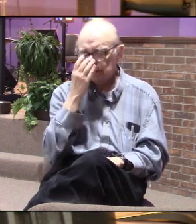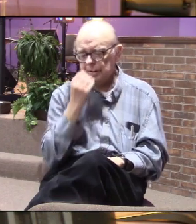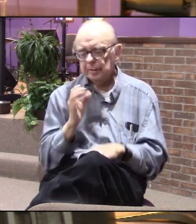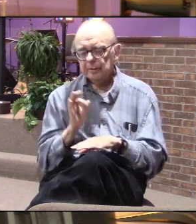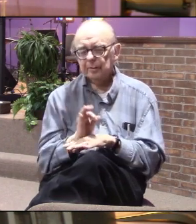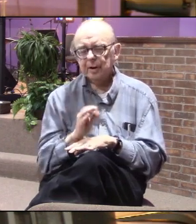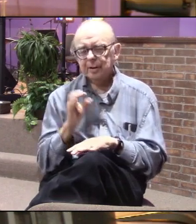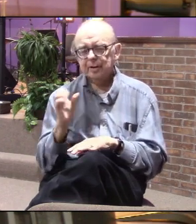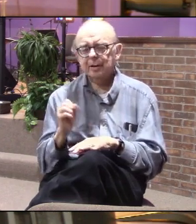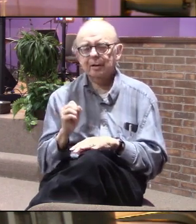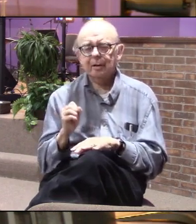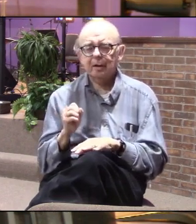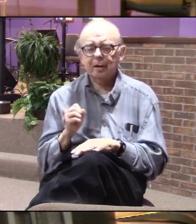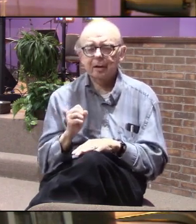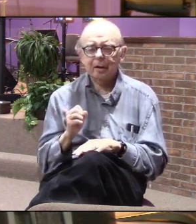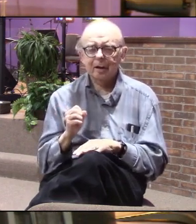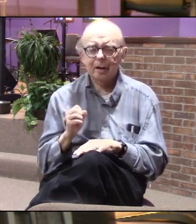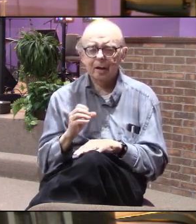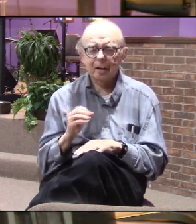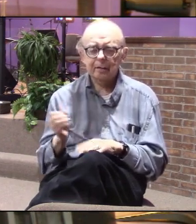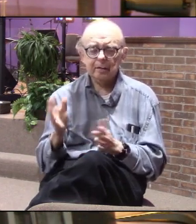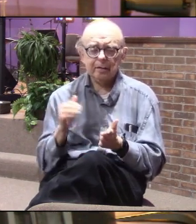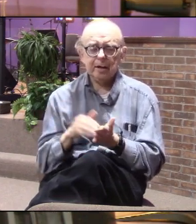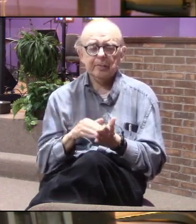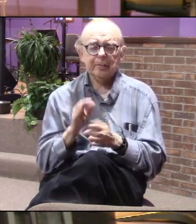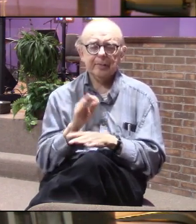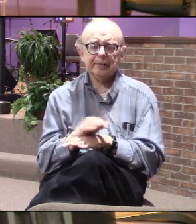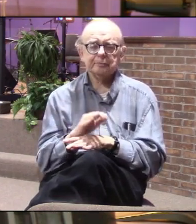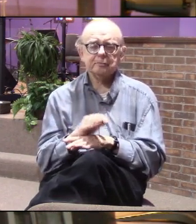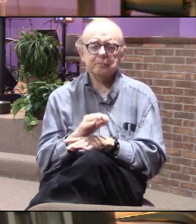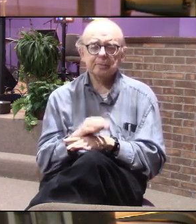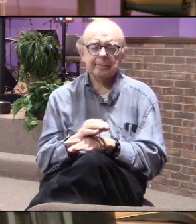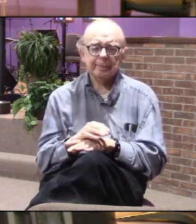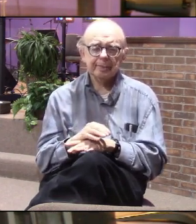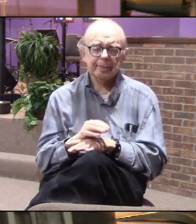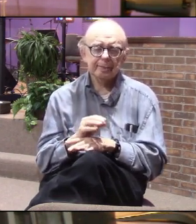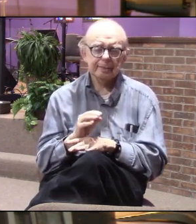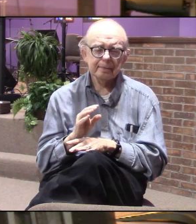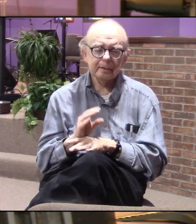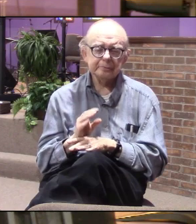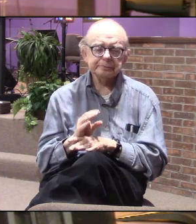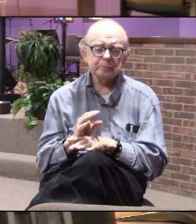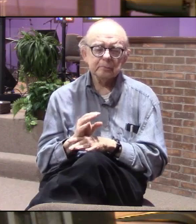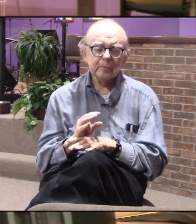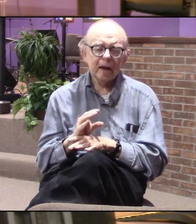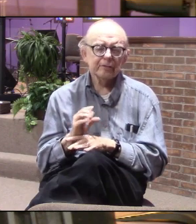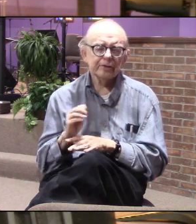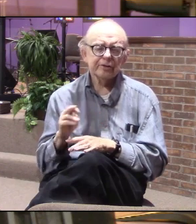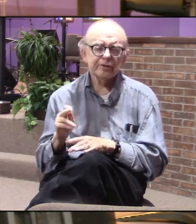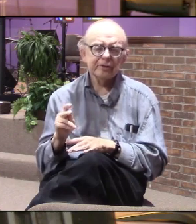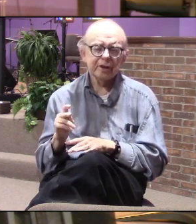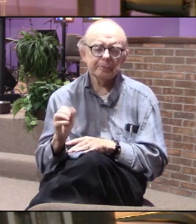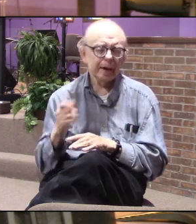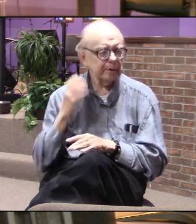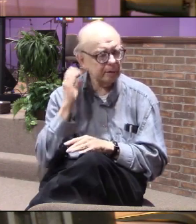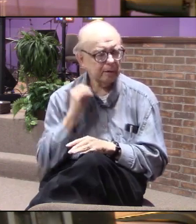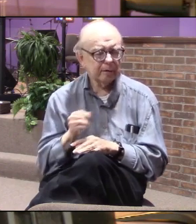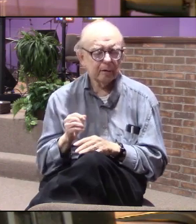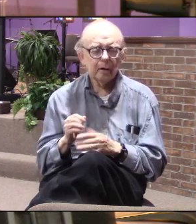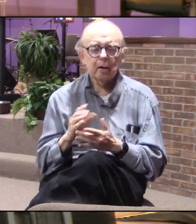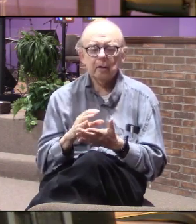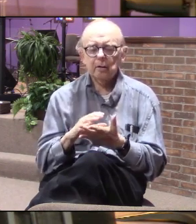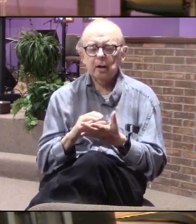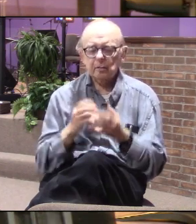night, Saturday, and in the middle of the night, I'm wearing my CPAP now, which is helping me sleep. I ripped the